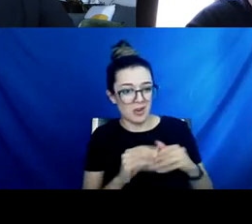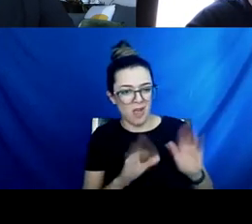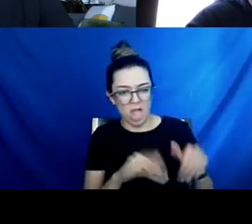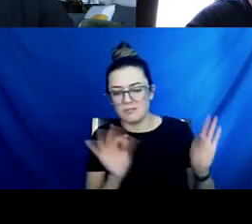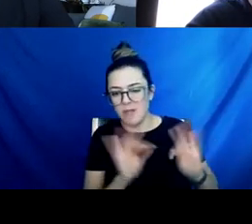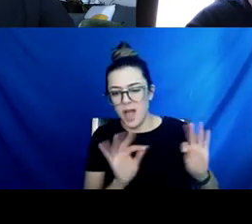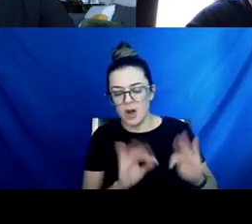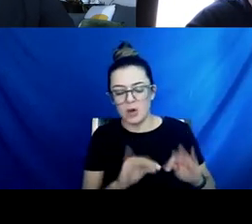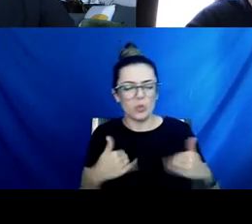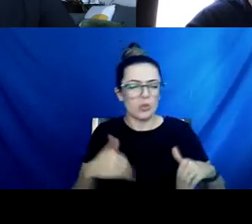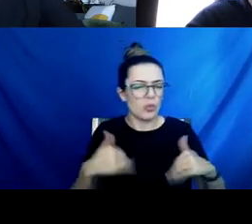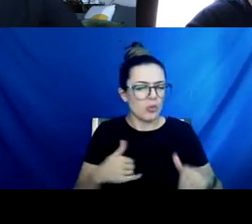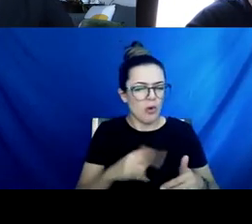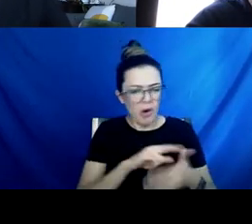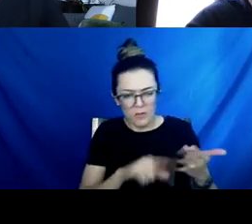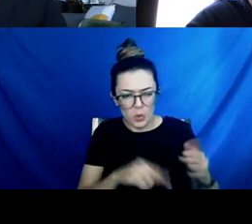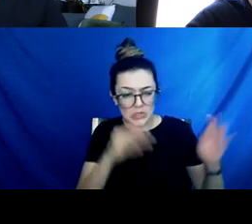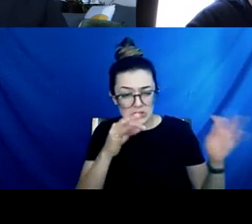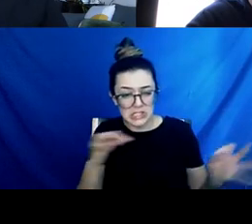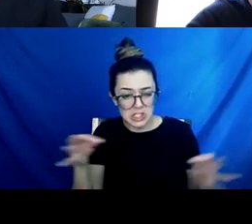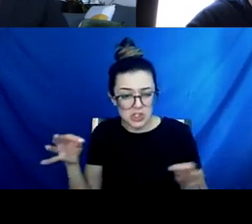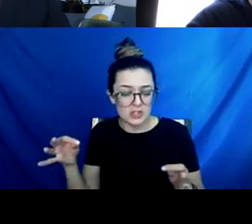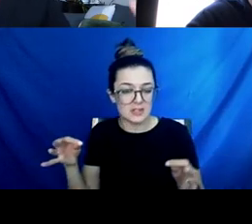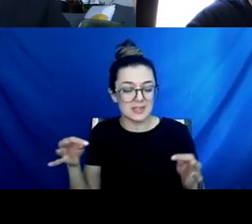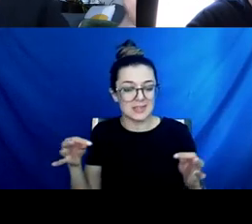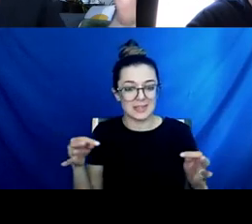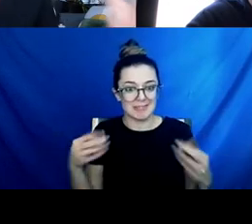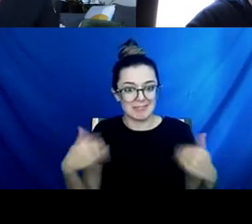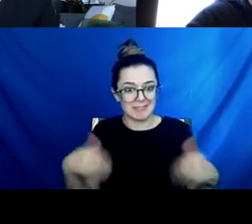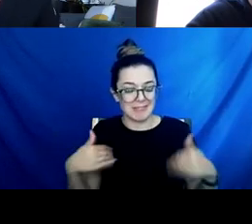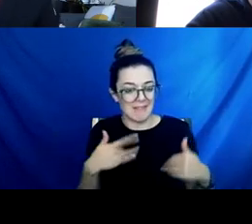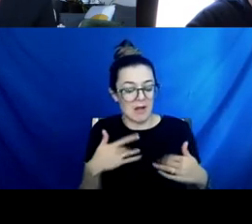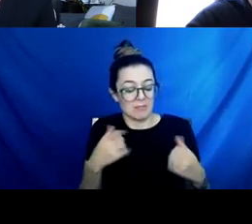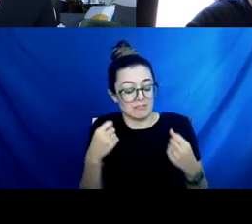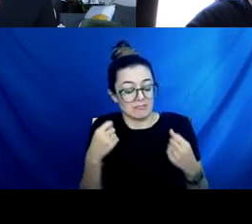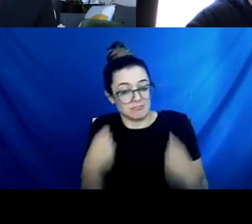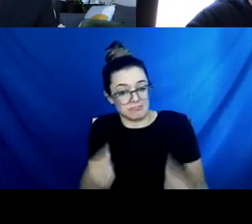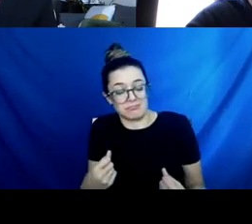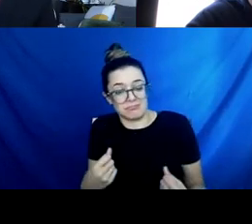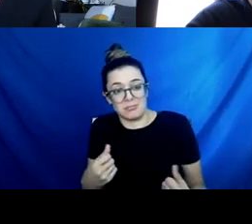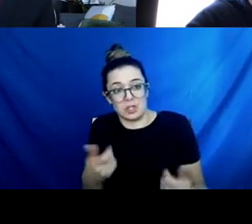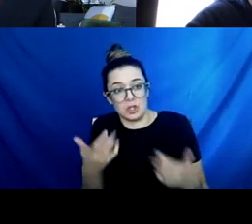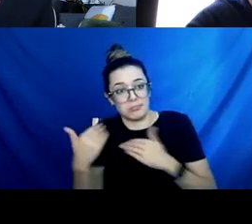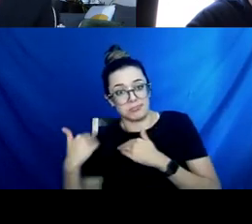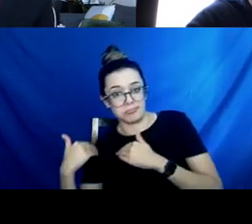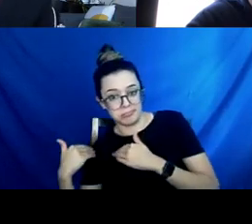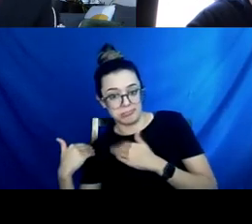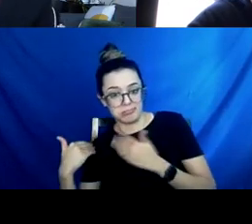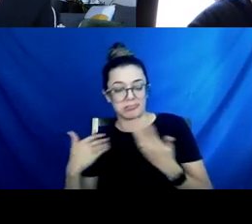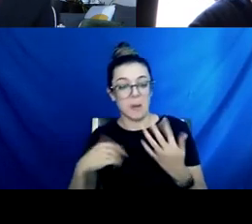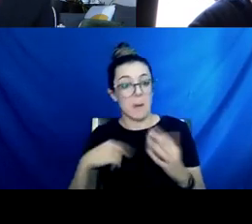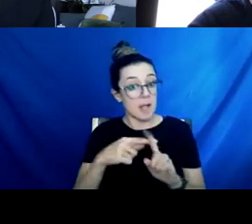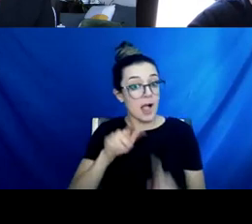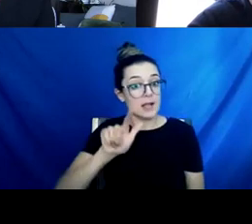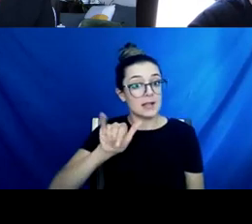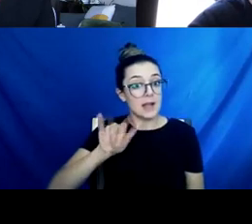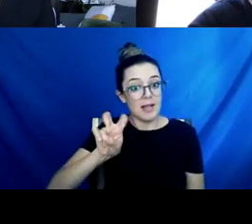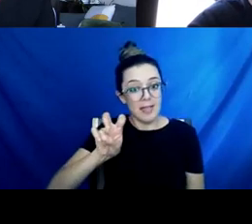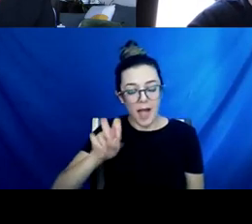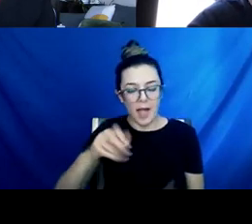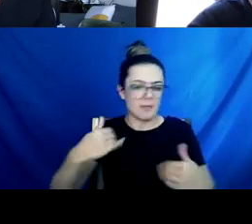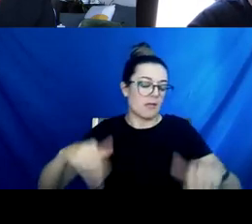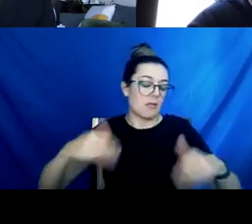been some Congress members, I believe, right? They've started speaking out, some Democrats even. But again, I